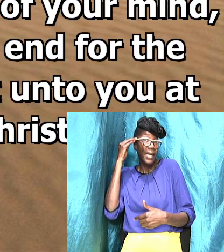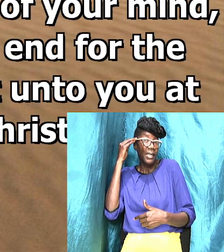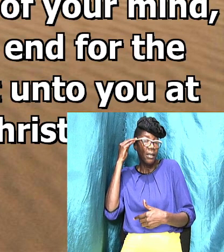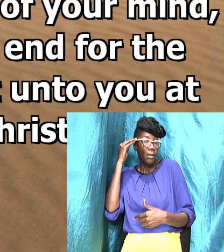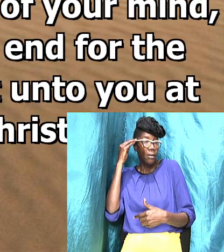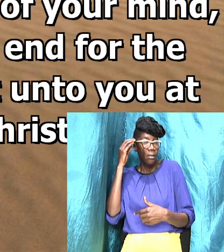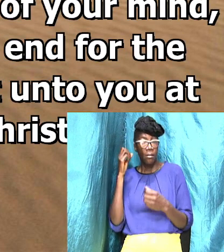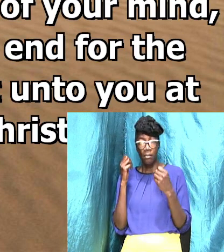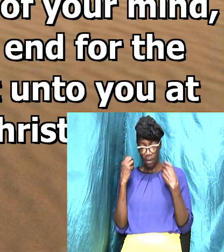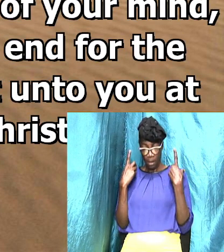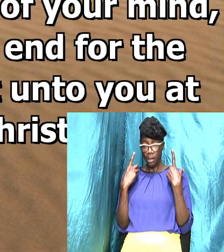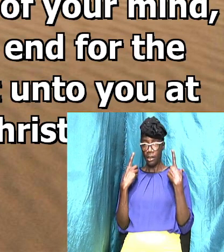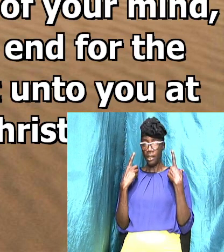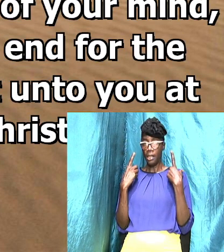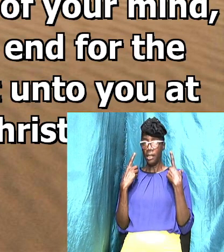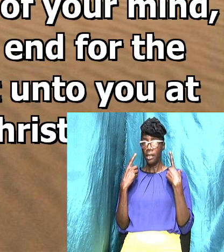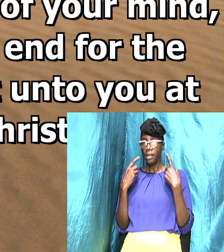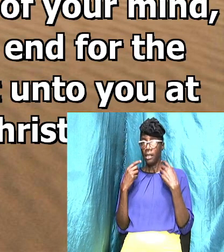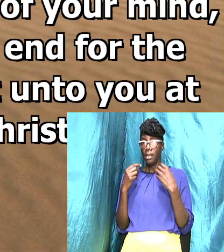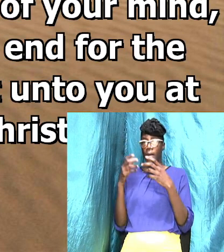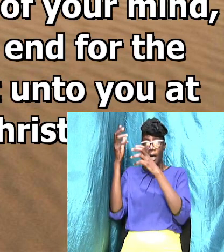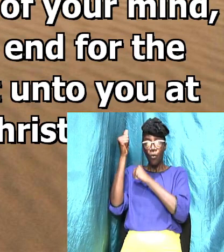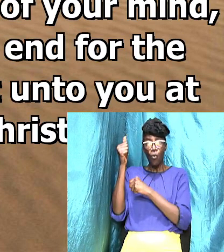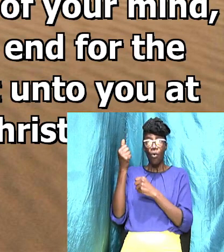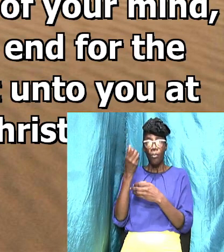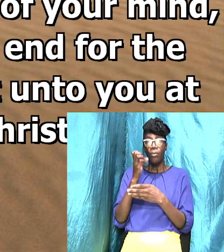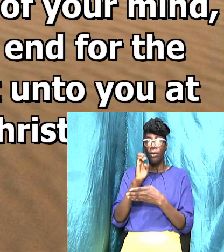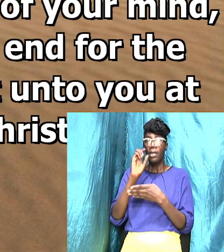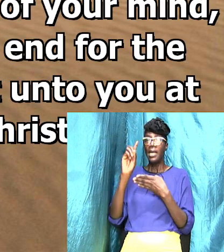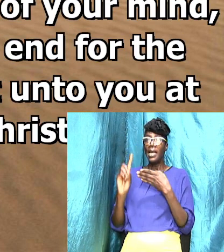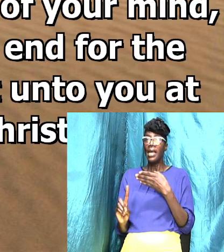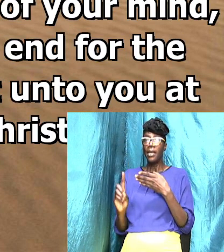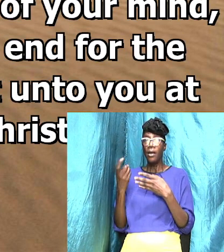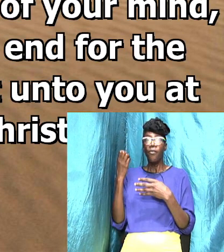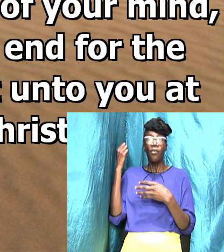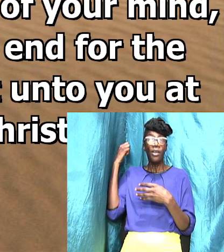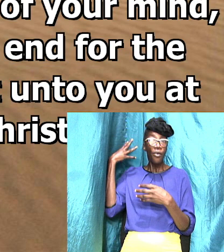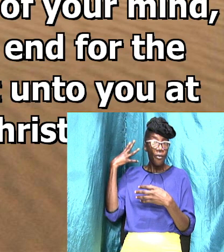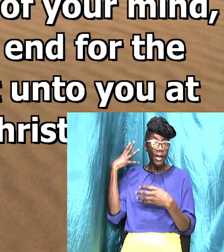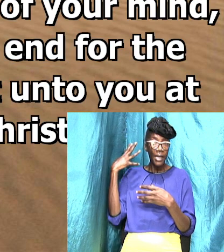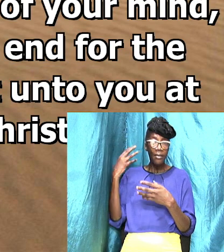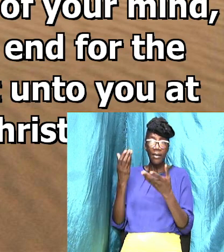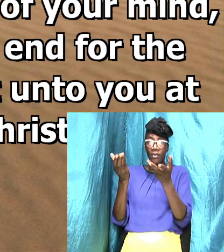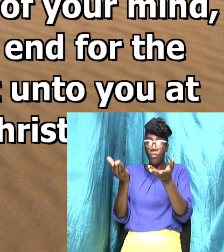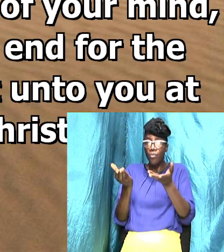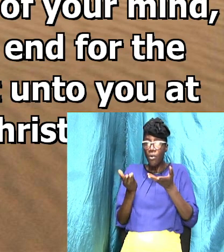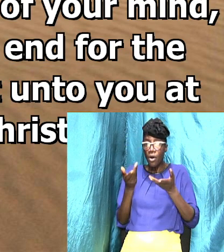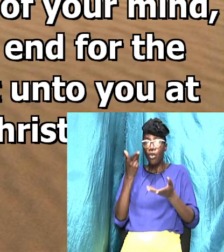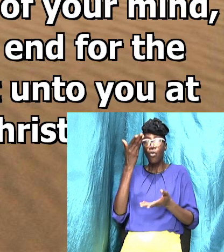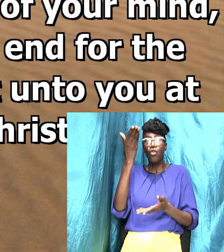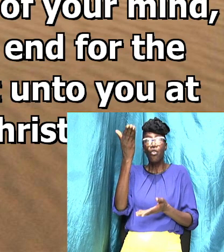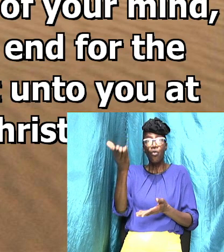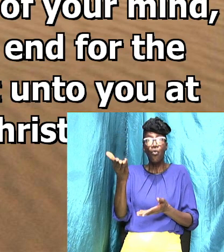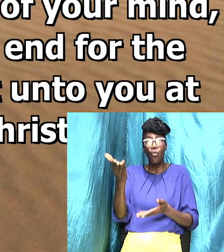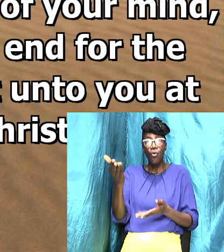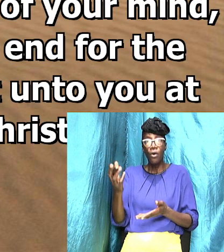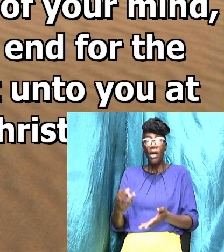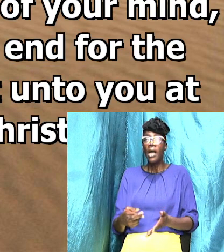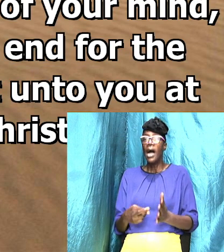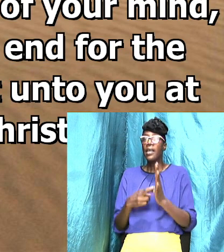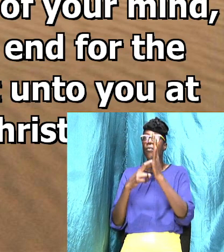sober, and hope to the end for the grace that is to be brought unto you at